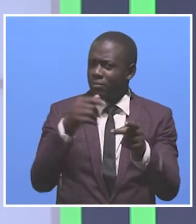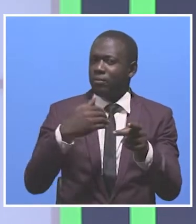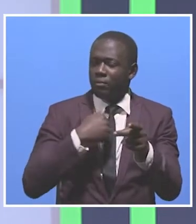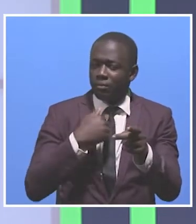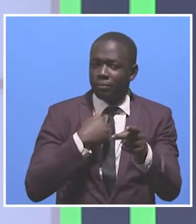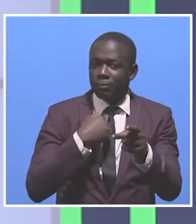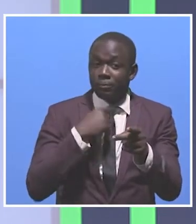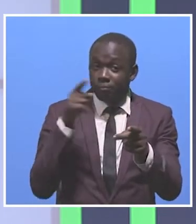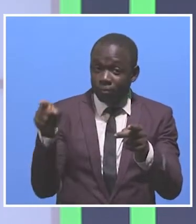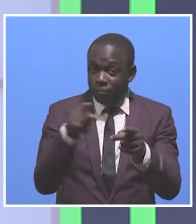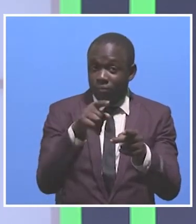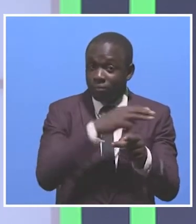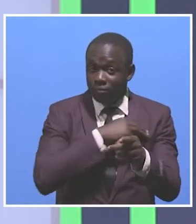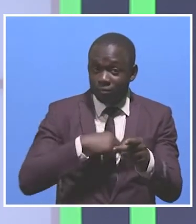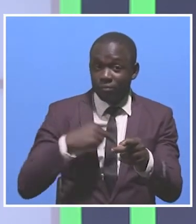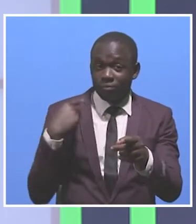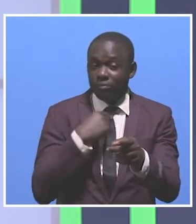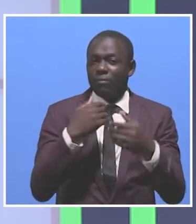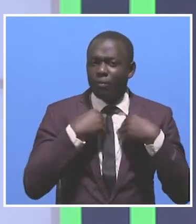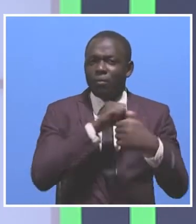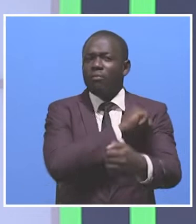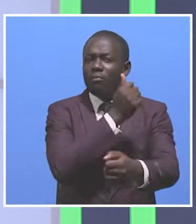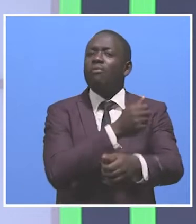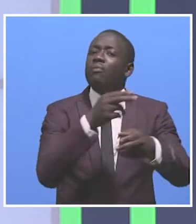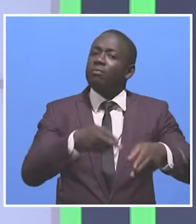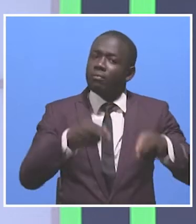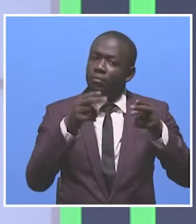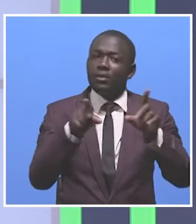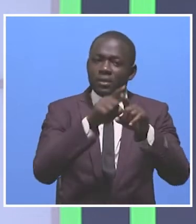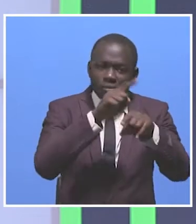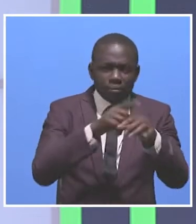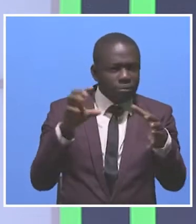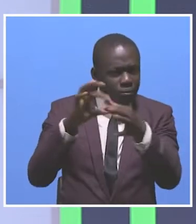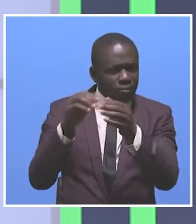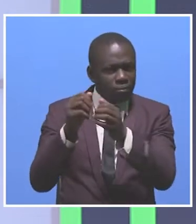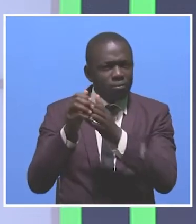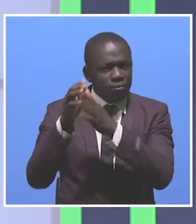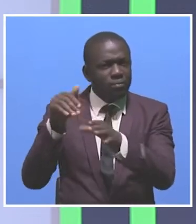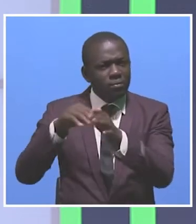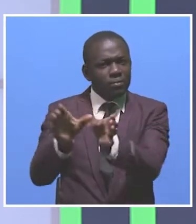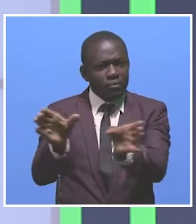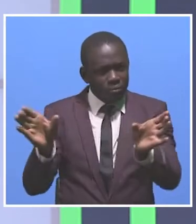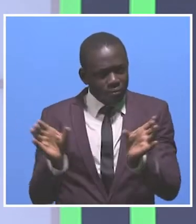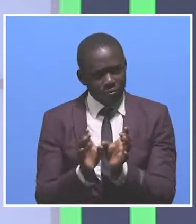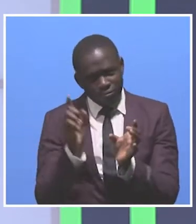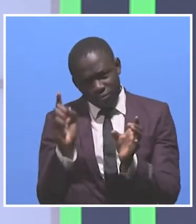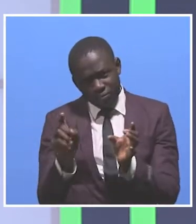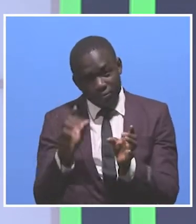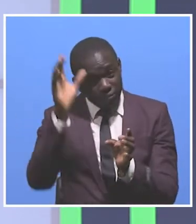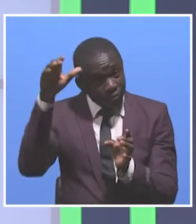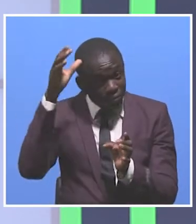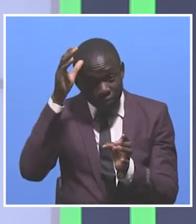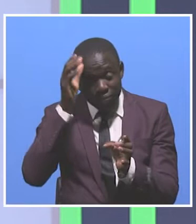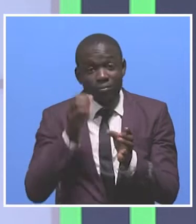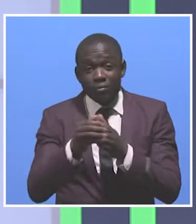a lot of authority in terms of what obtains and the connection they have with the leaders in the constituencies, the civic leaders,